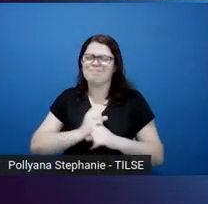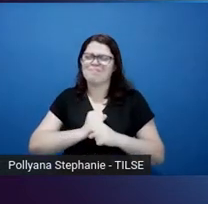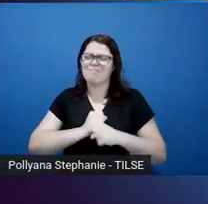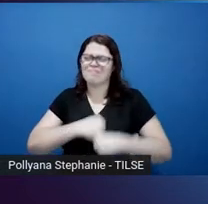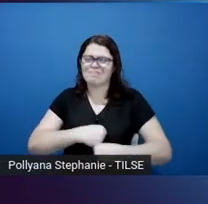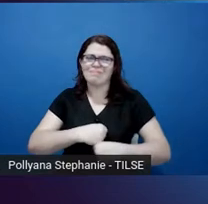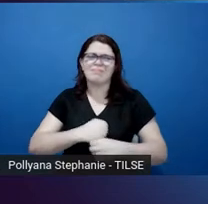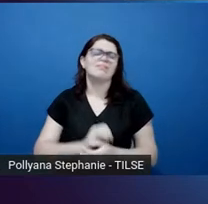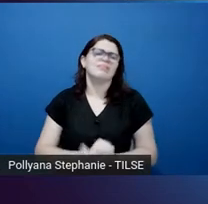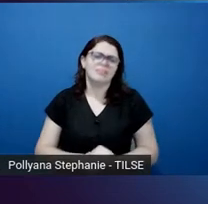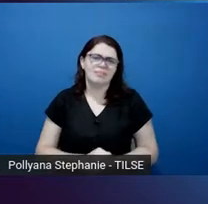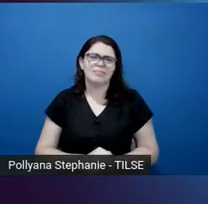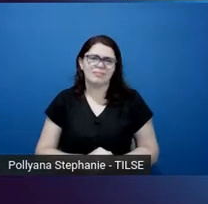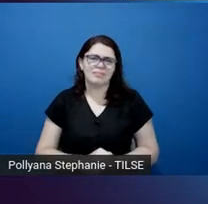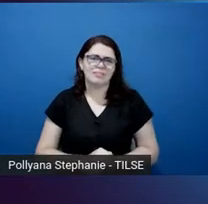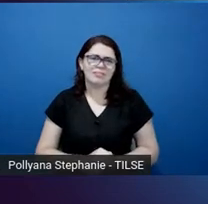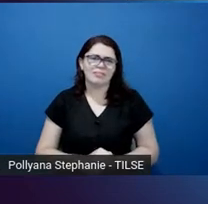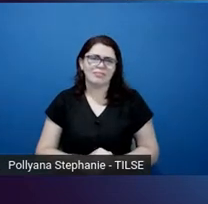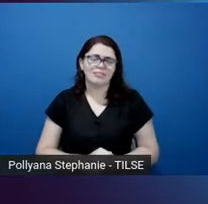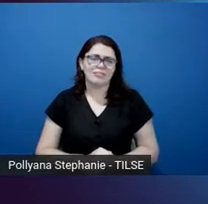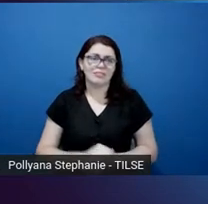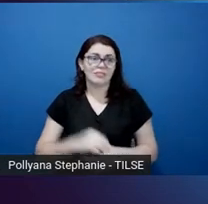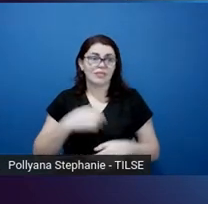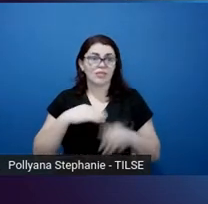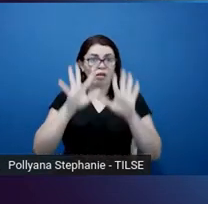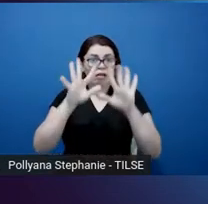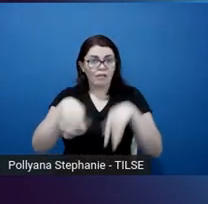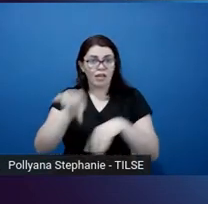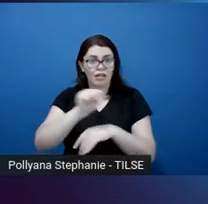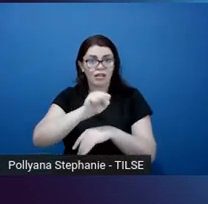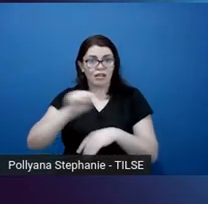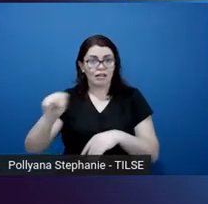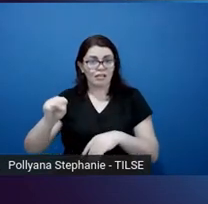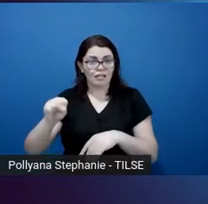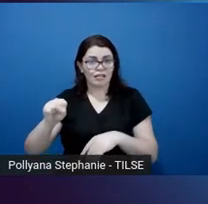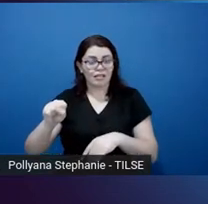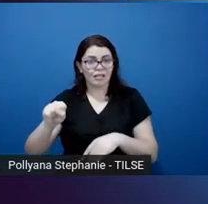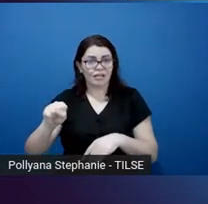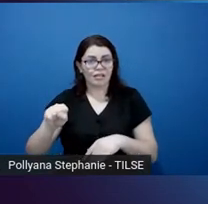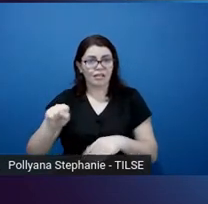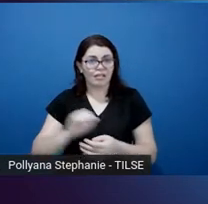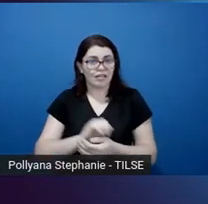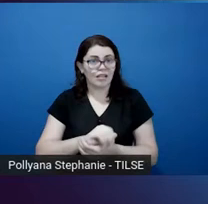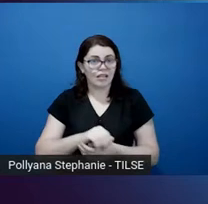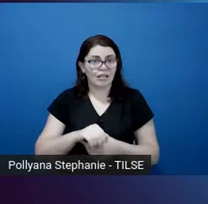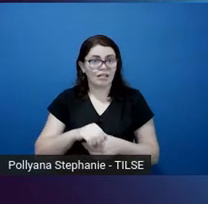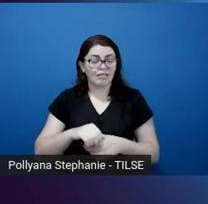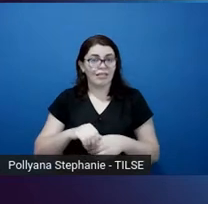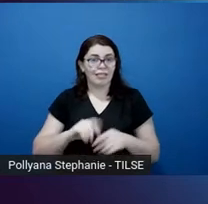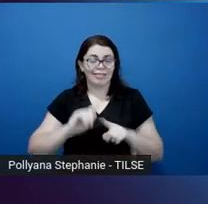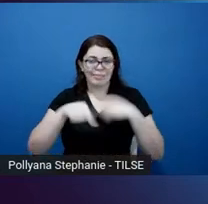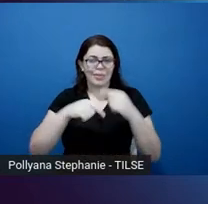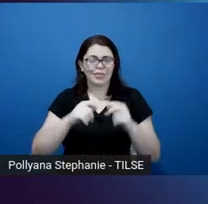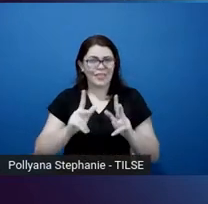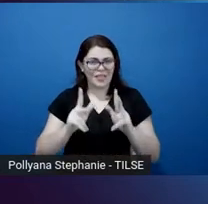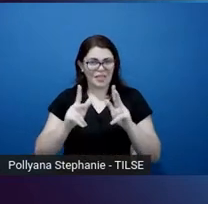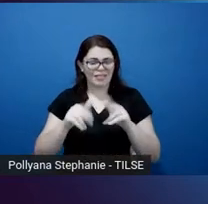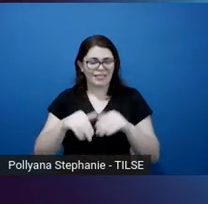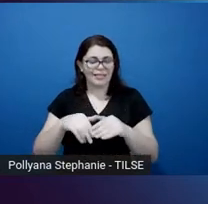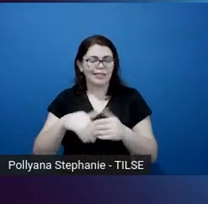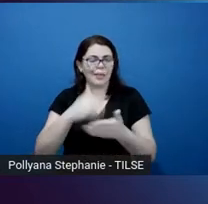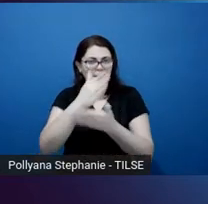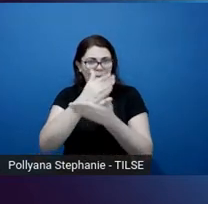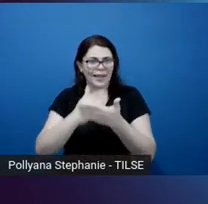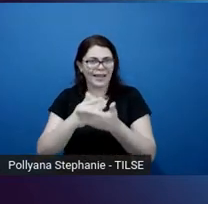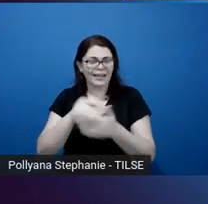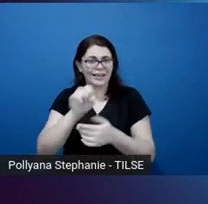Now, at the end of that semester, it was actually a quarter system. So at the end of the quarter, I received the